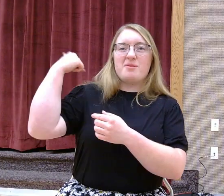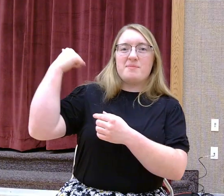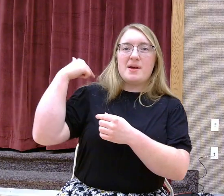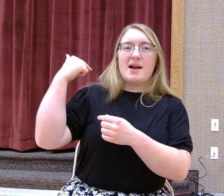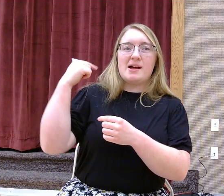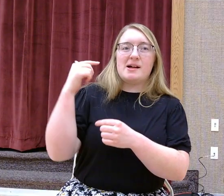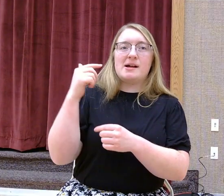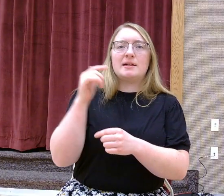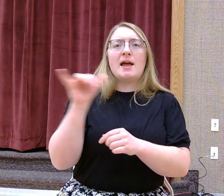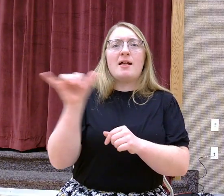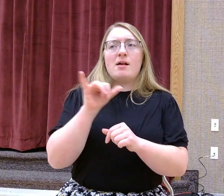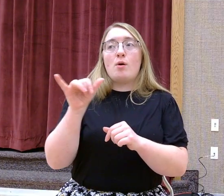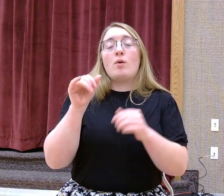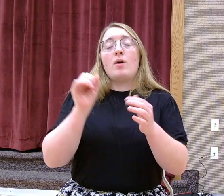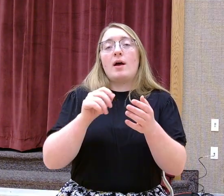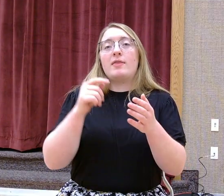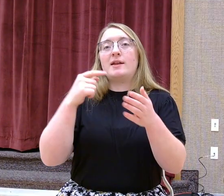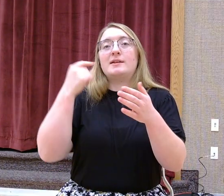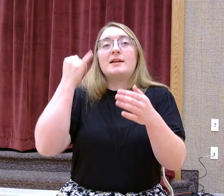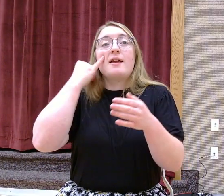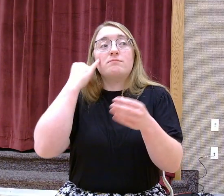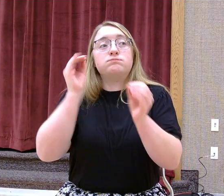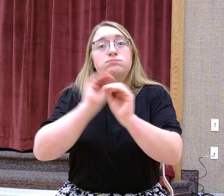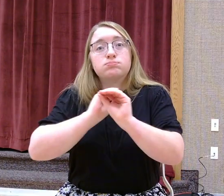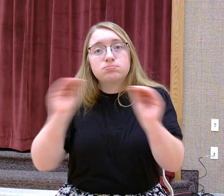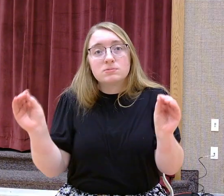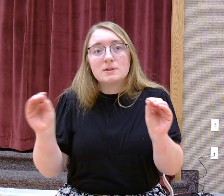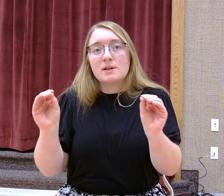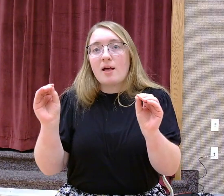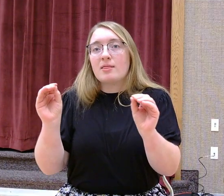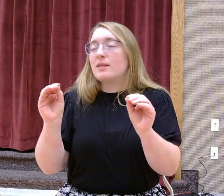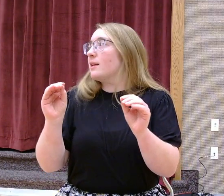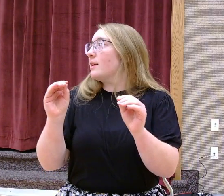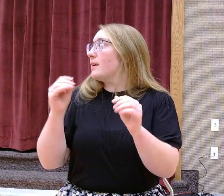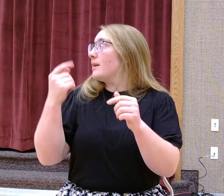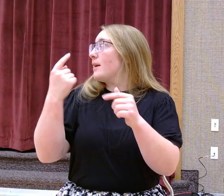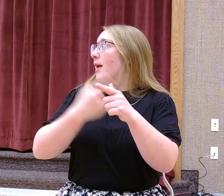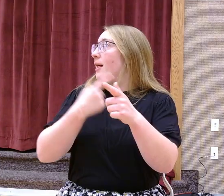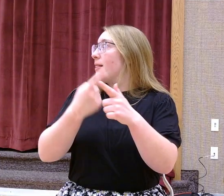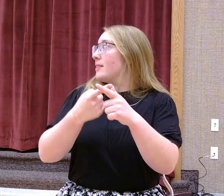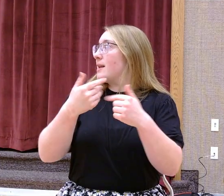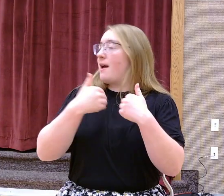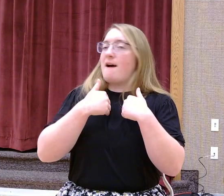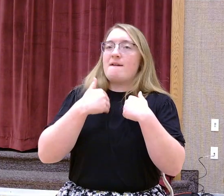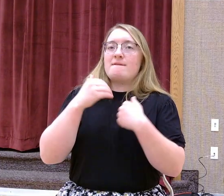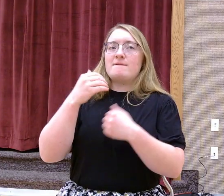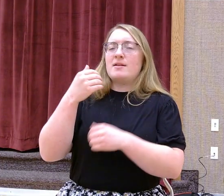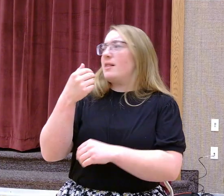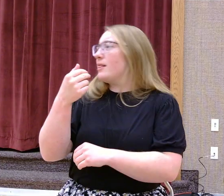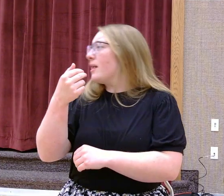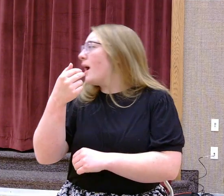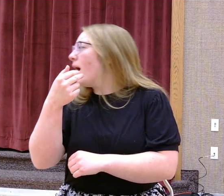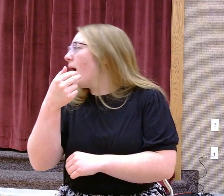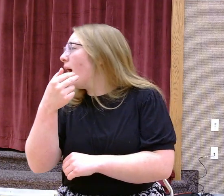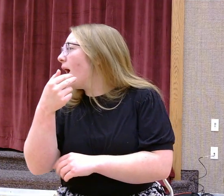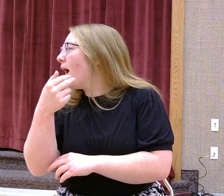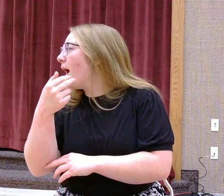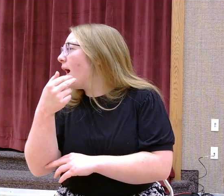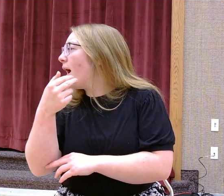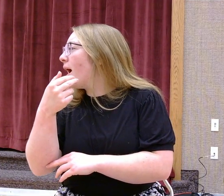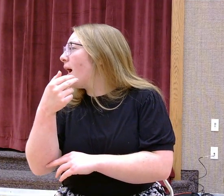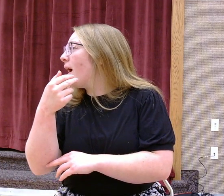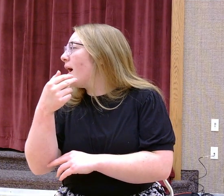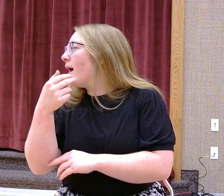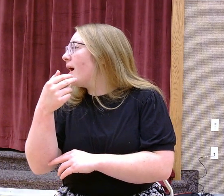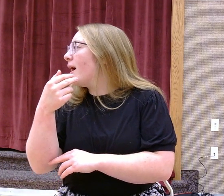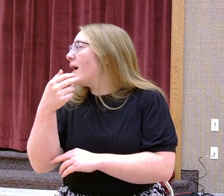heard the Heimlich maneuver. So the Heimlich maneuver is ball in a fist, okay, right at the belly button,